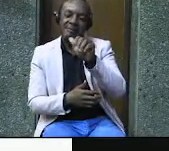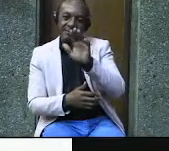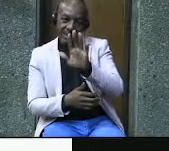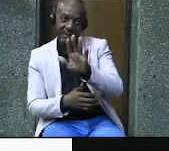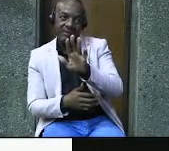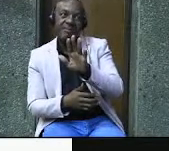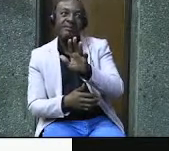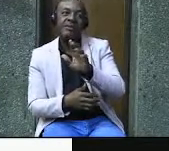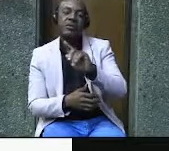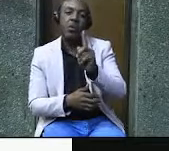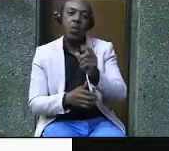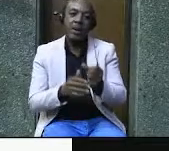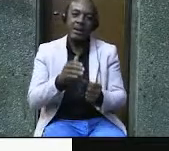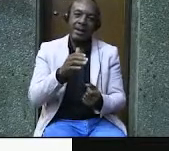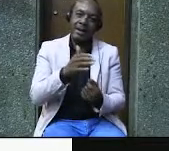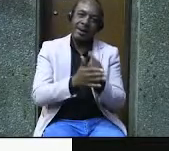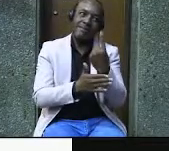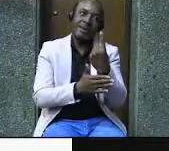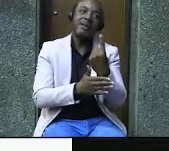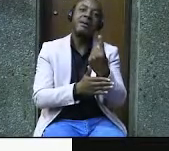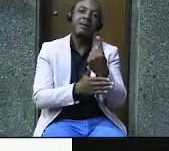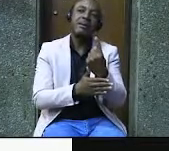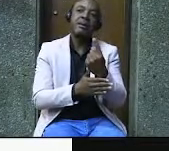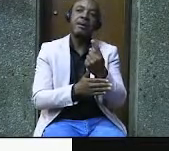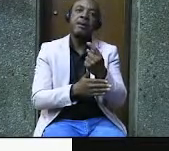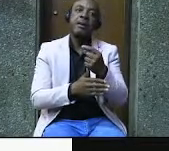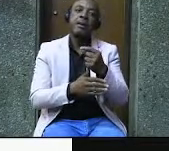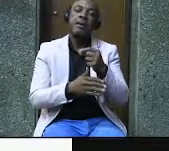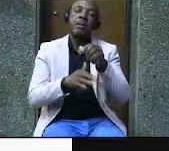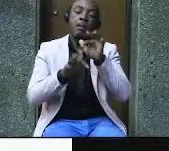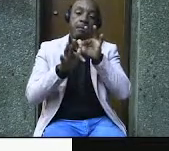originated from the Department of Public Works and Infrastructure.